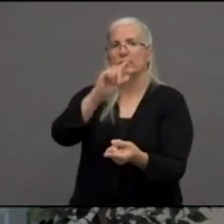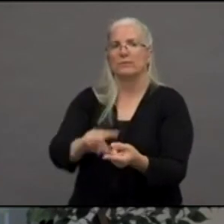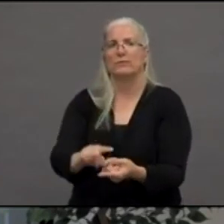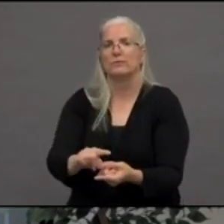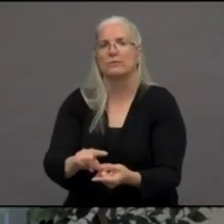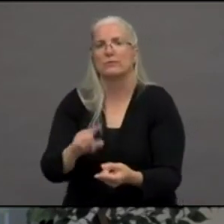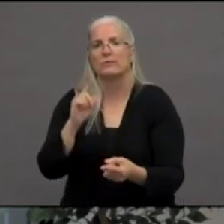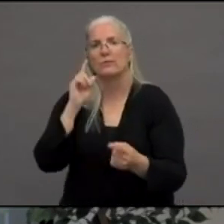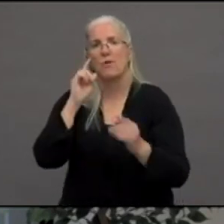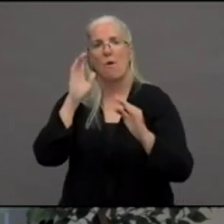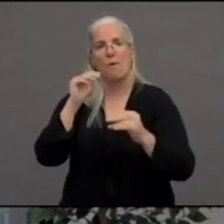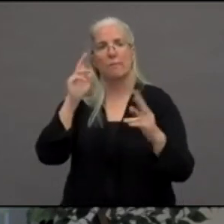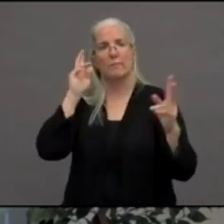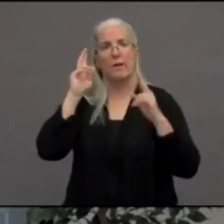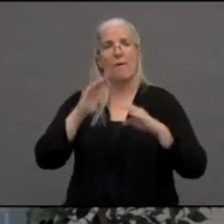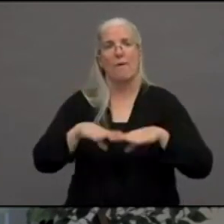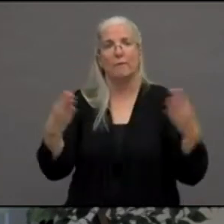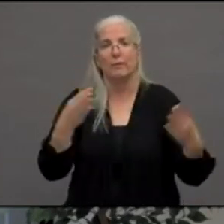I need one.